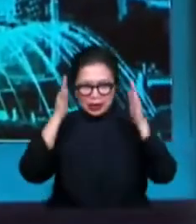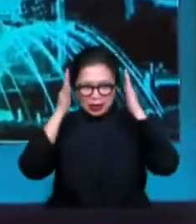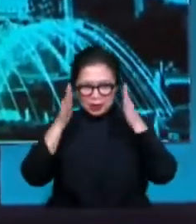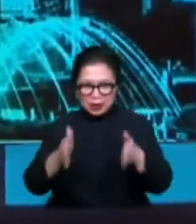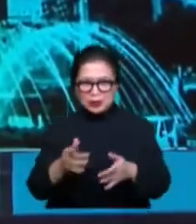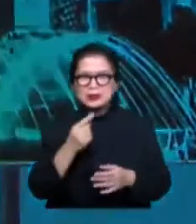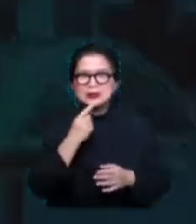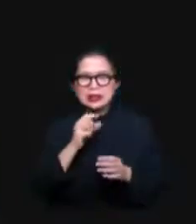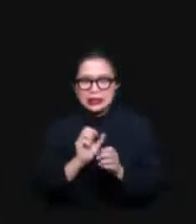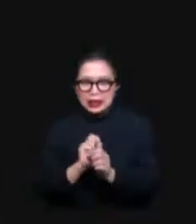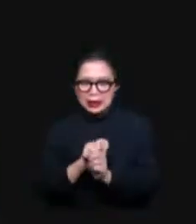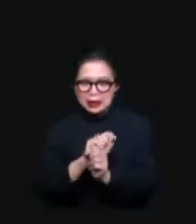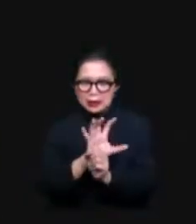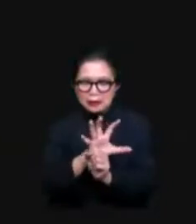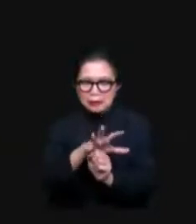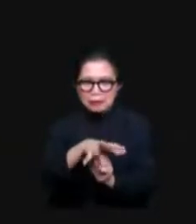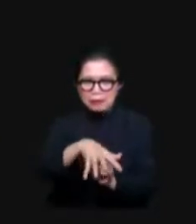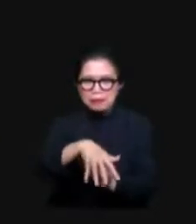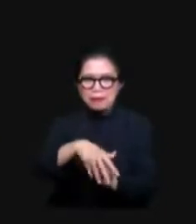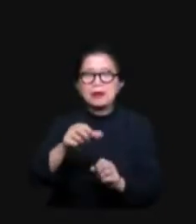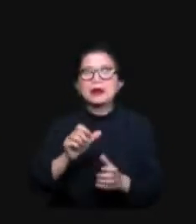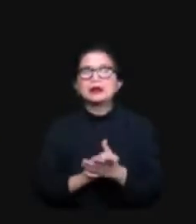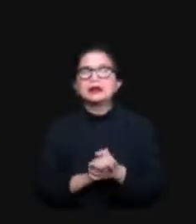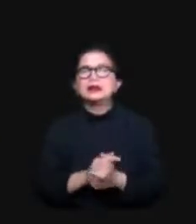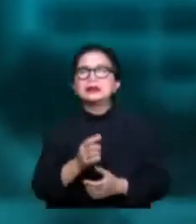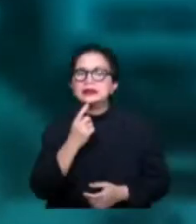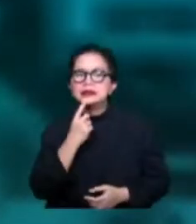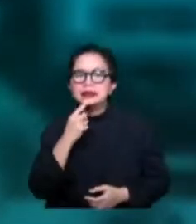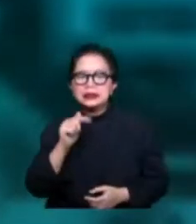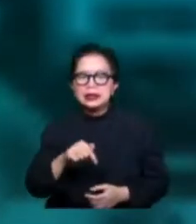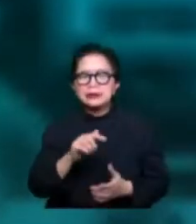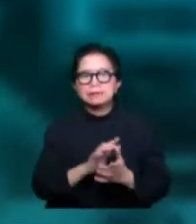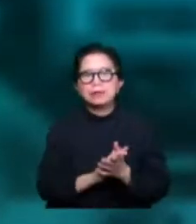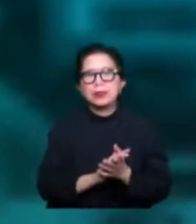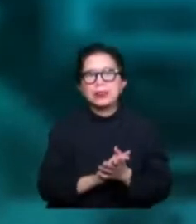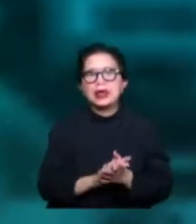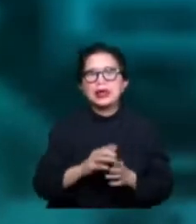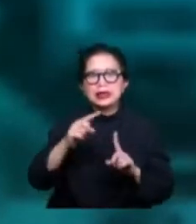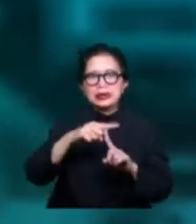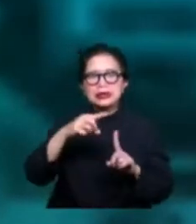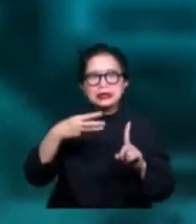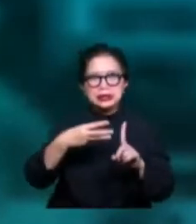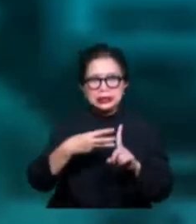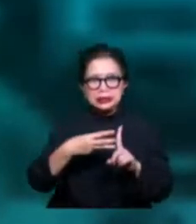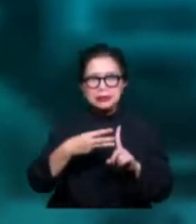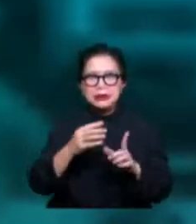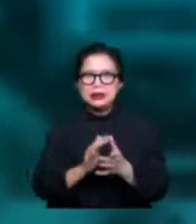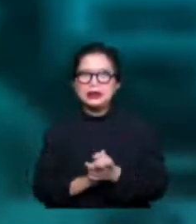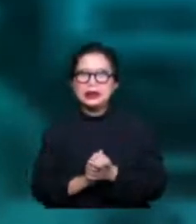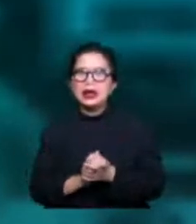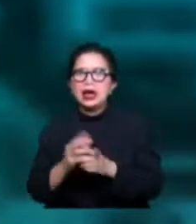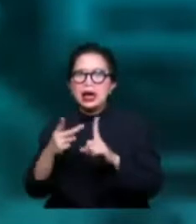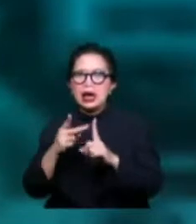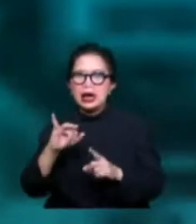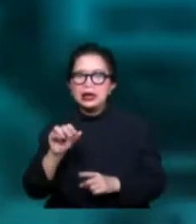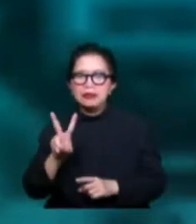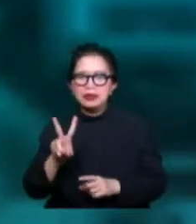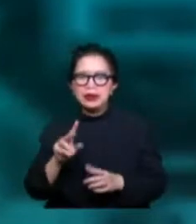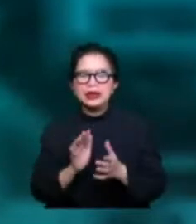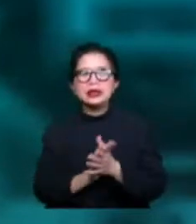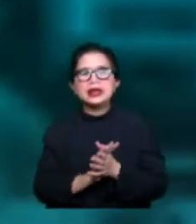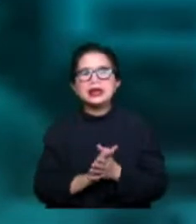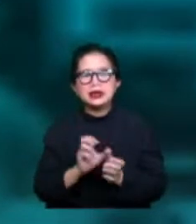is tuberculosis, HIV, COVID-19. And also we have Dr. N. Paranietharan, WHO representative